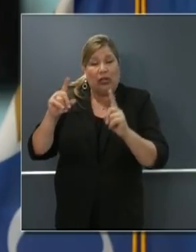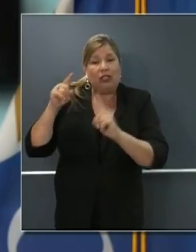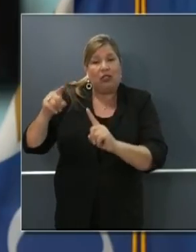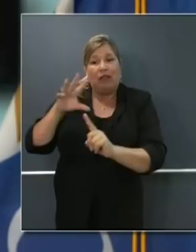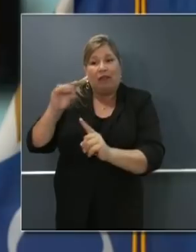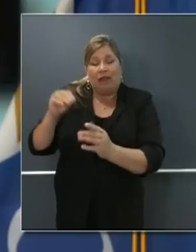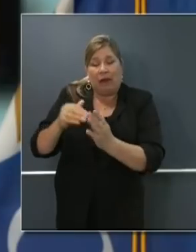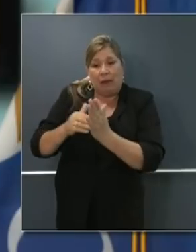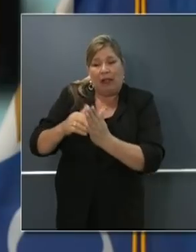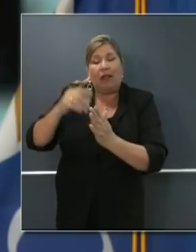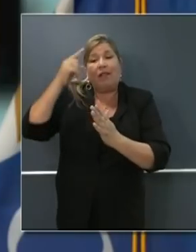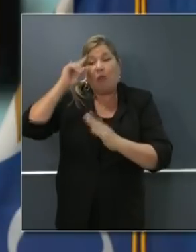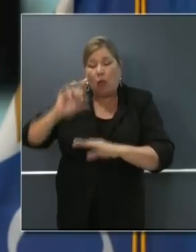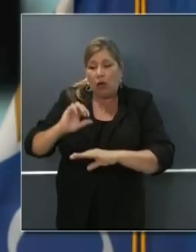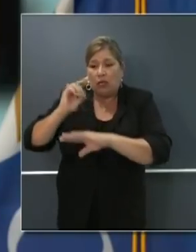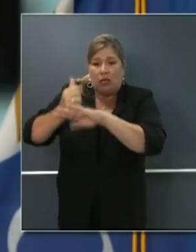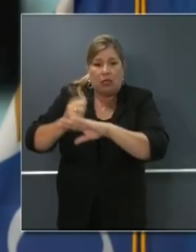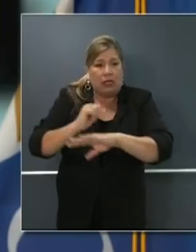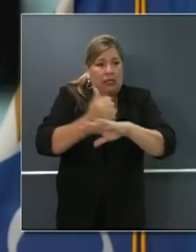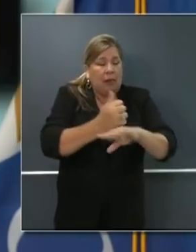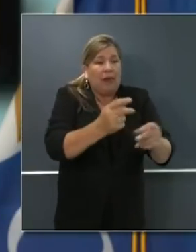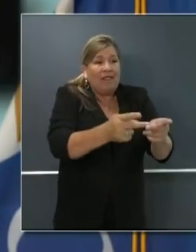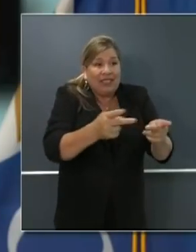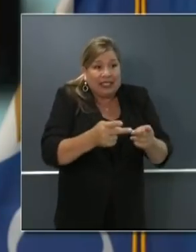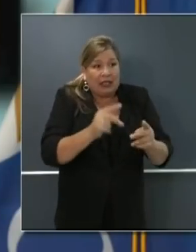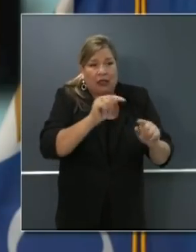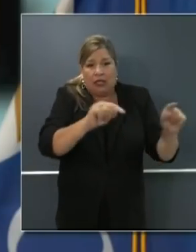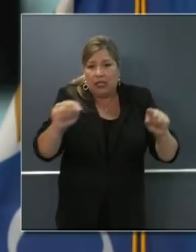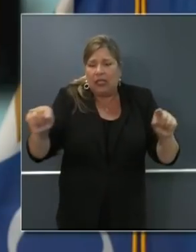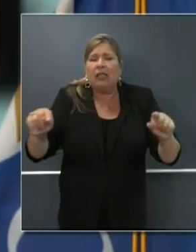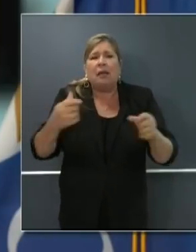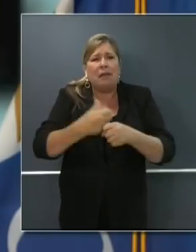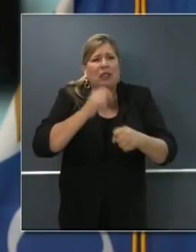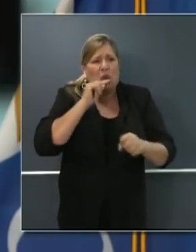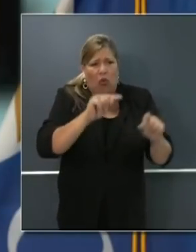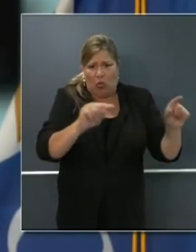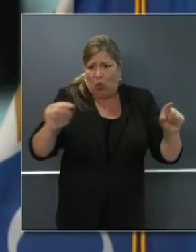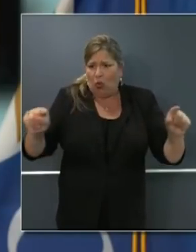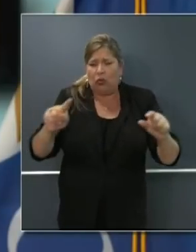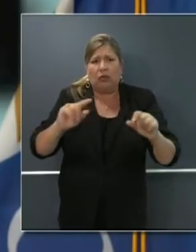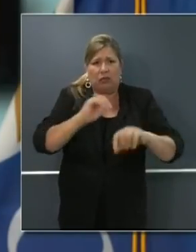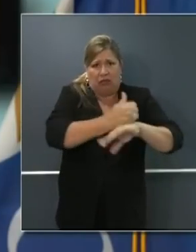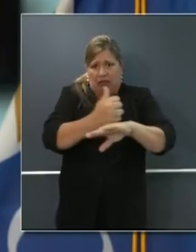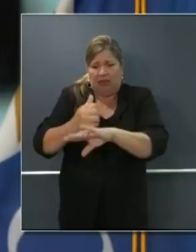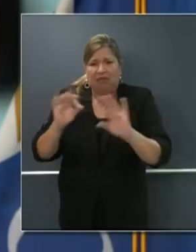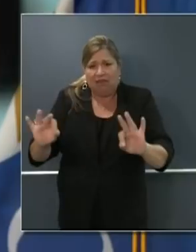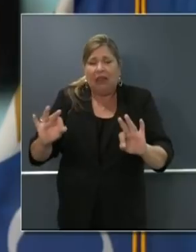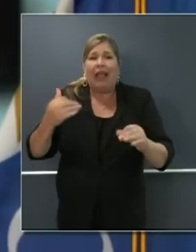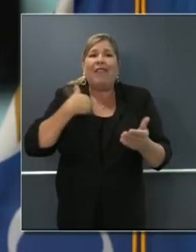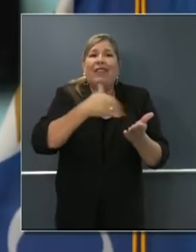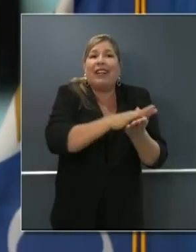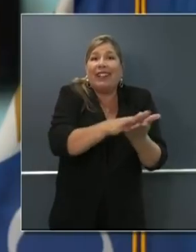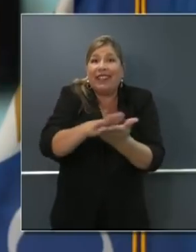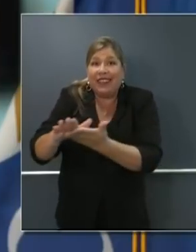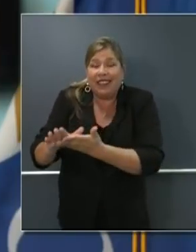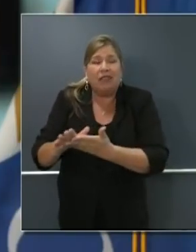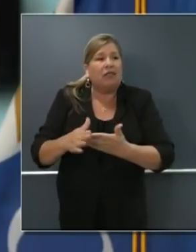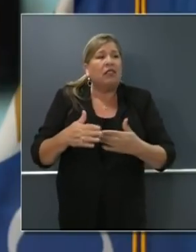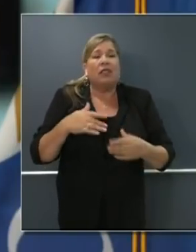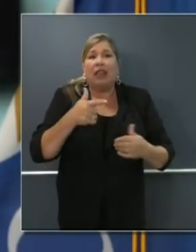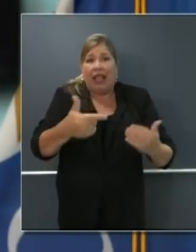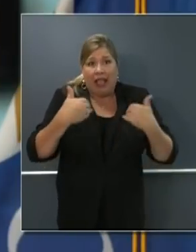for facilities, making sure that they're sanitary, making sure that we have the appropriate protective gear for those